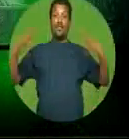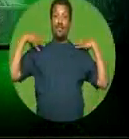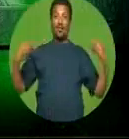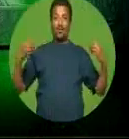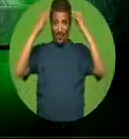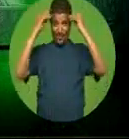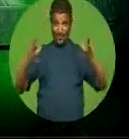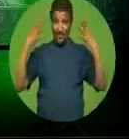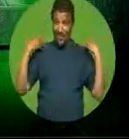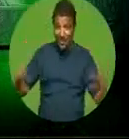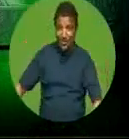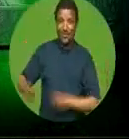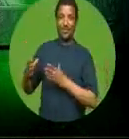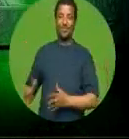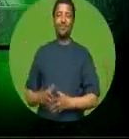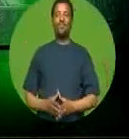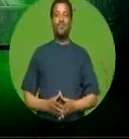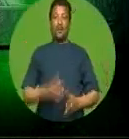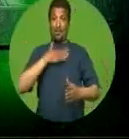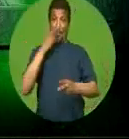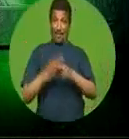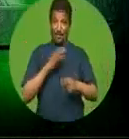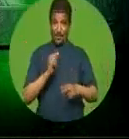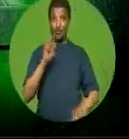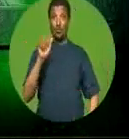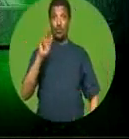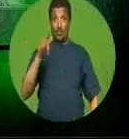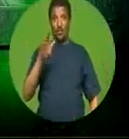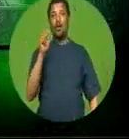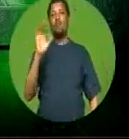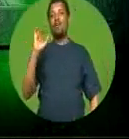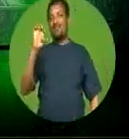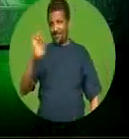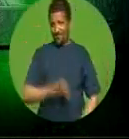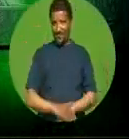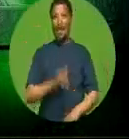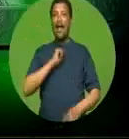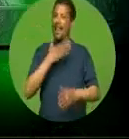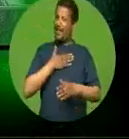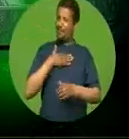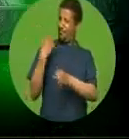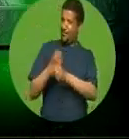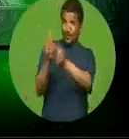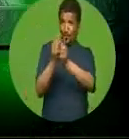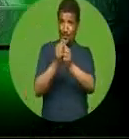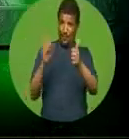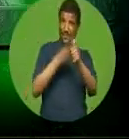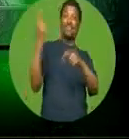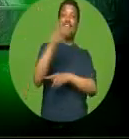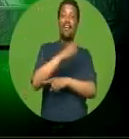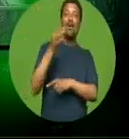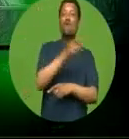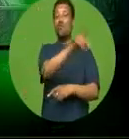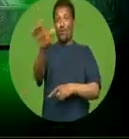Hello teacher. Hello students. My name is Bruka Baina. I'd like to welcome you to the first day of